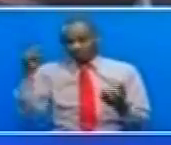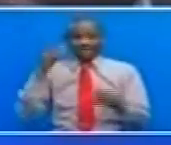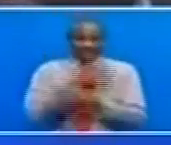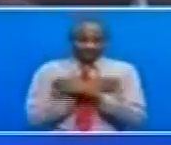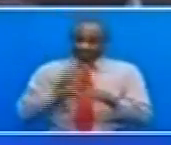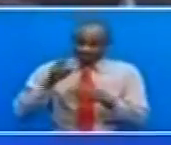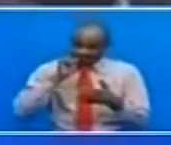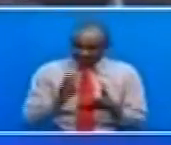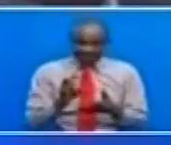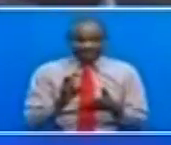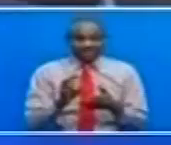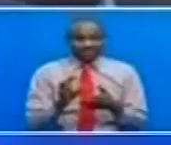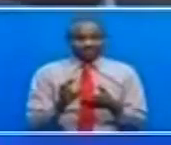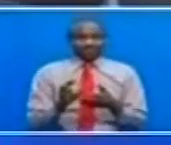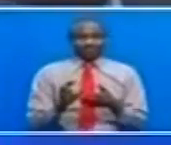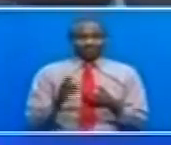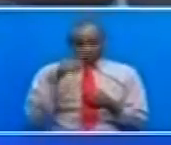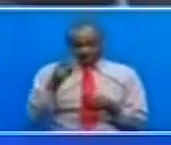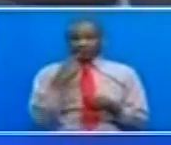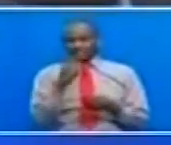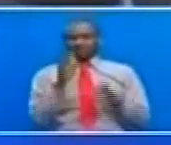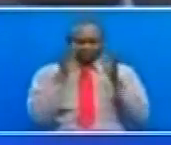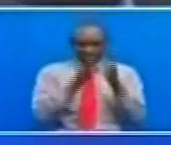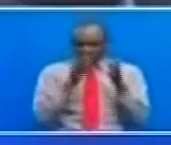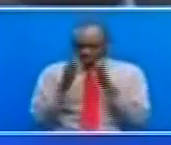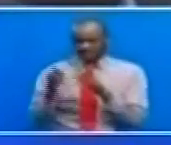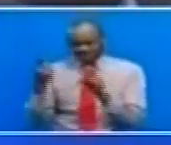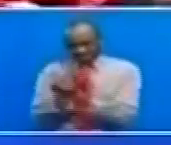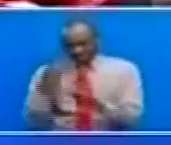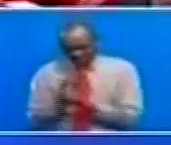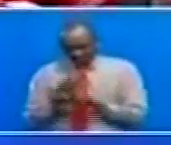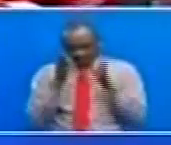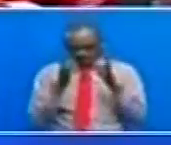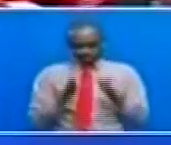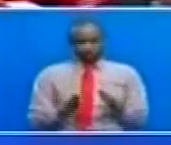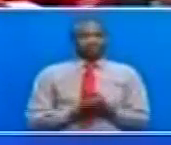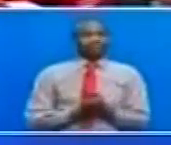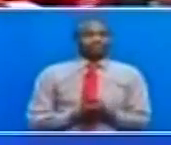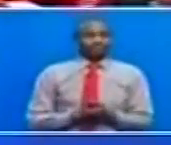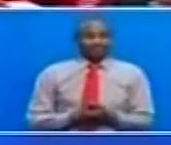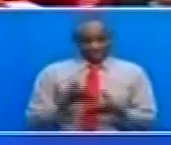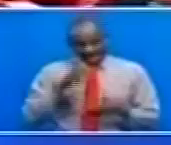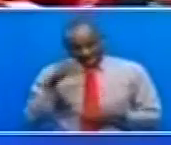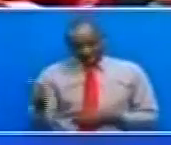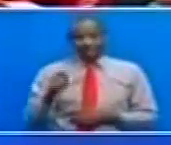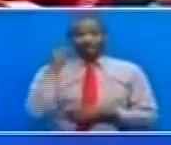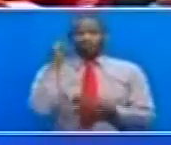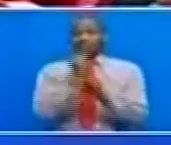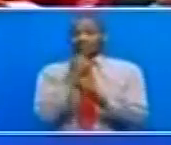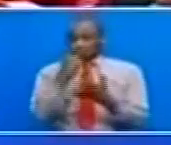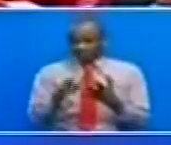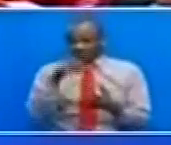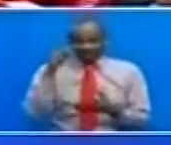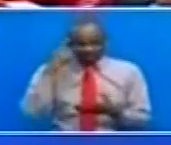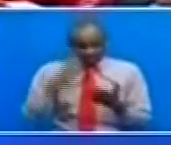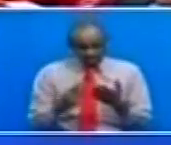right, and they will pay due attention to all considerations. However, other lawmakers say they will